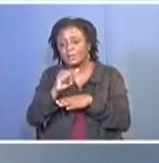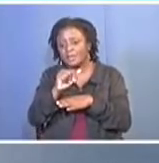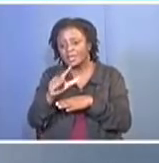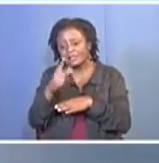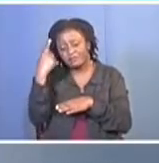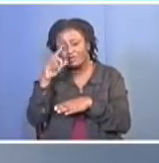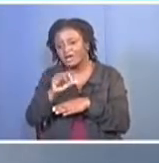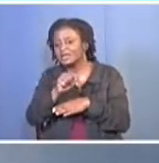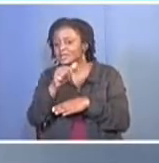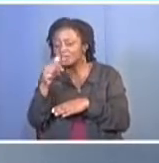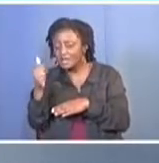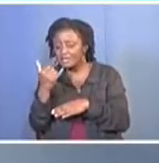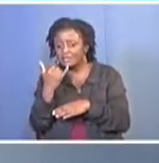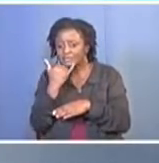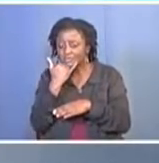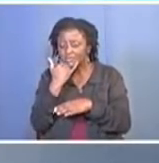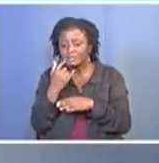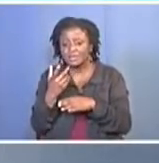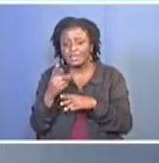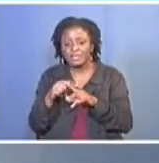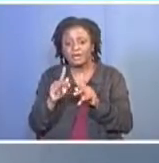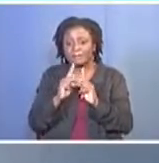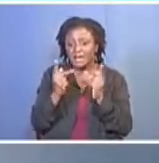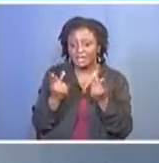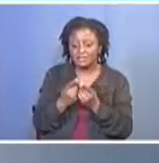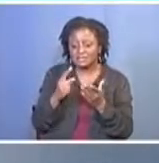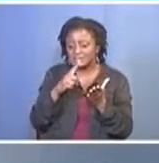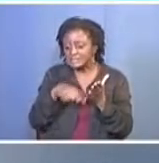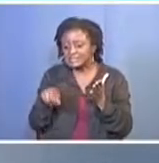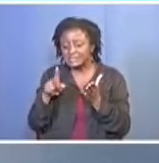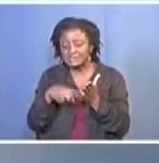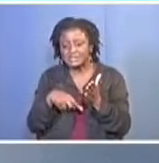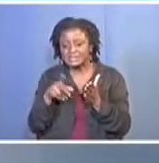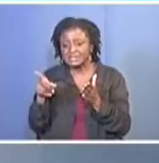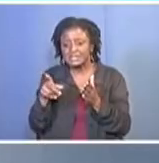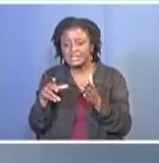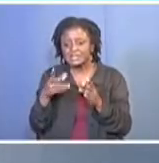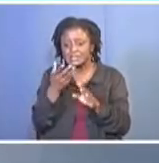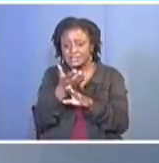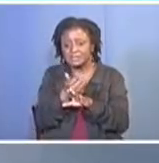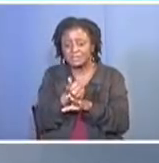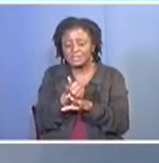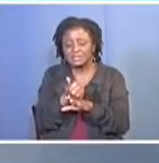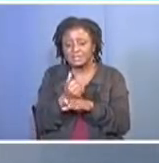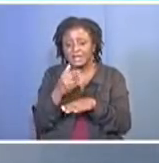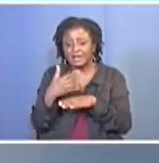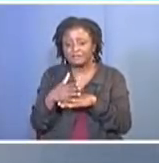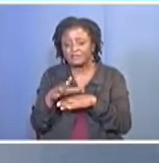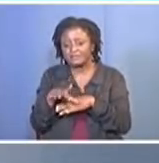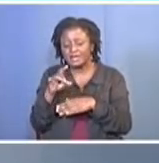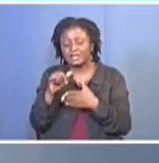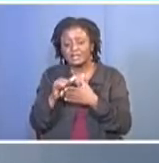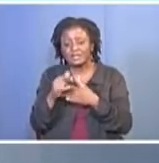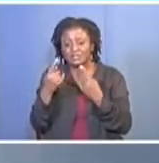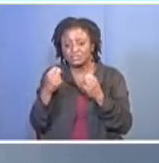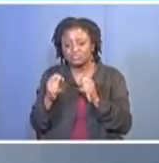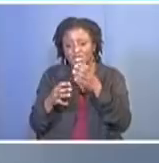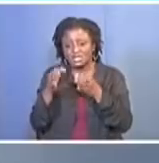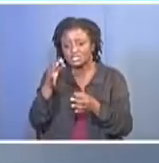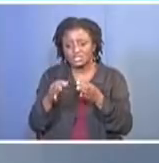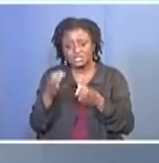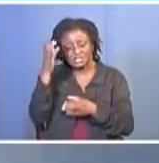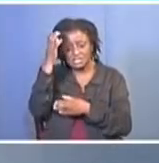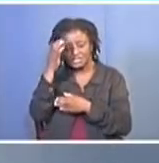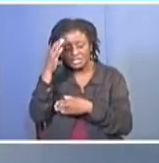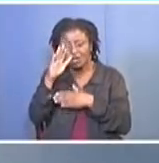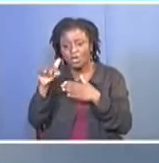to the Court of Appeal. However, the panel dismissed his appeal after finding that the trial judge considered all the factors they ought to have